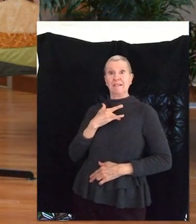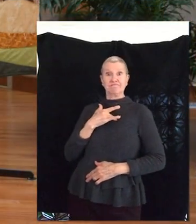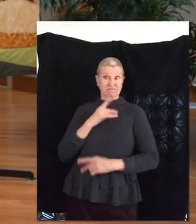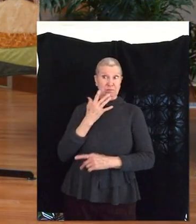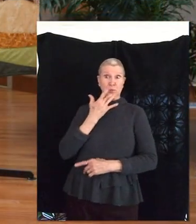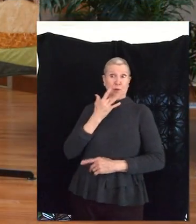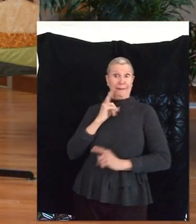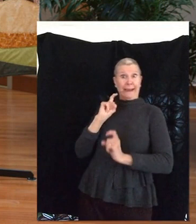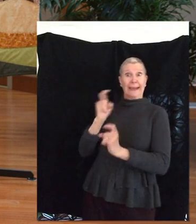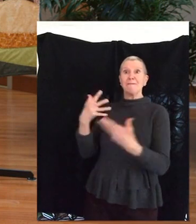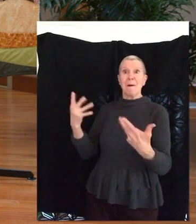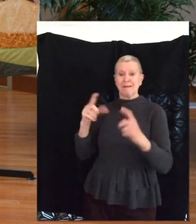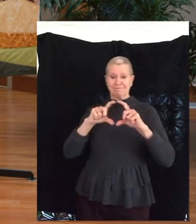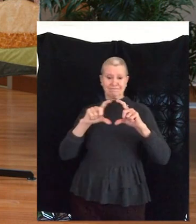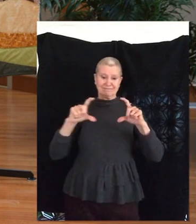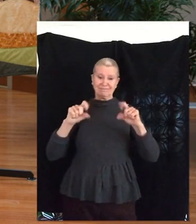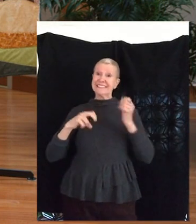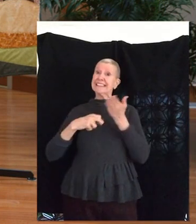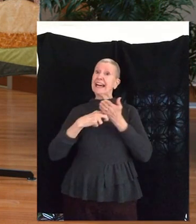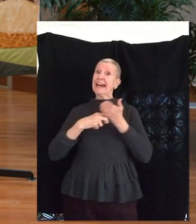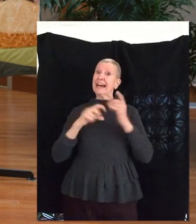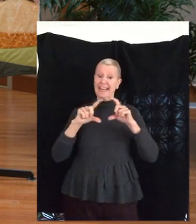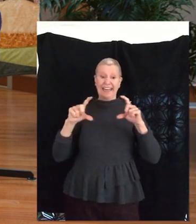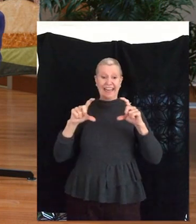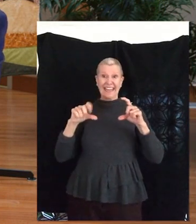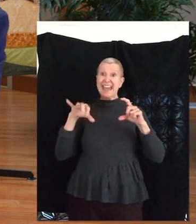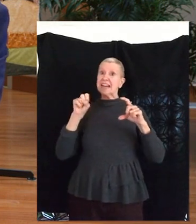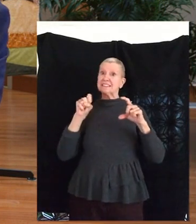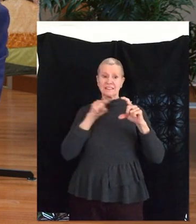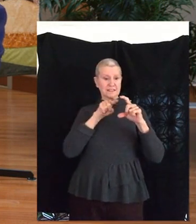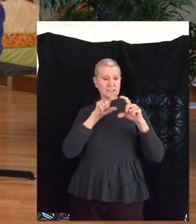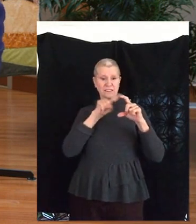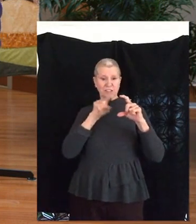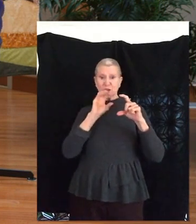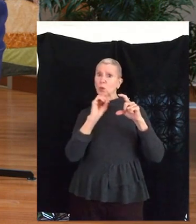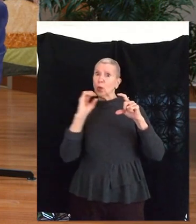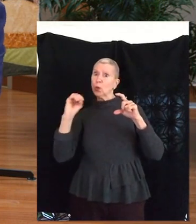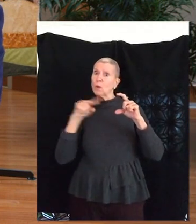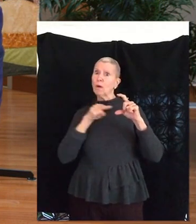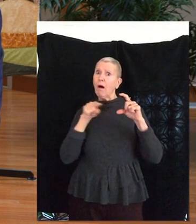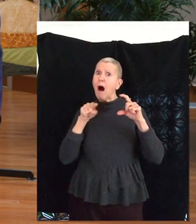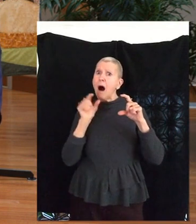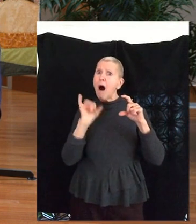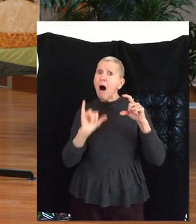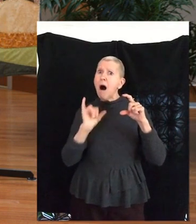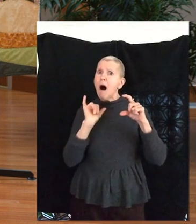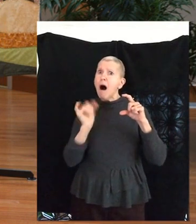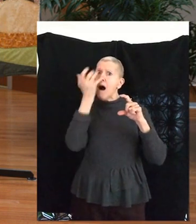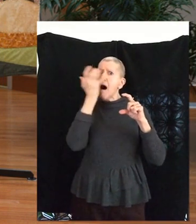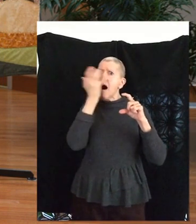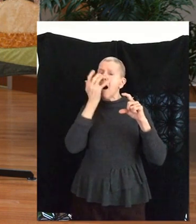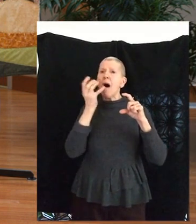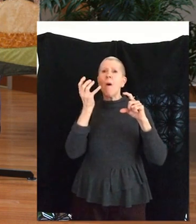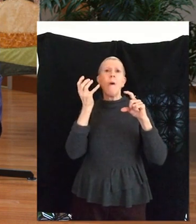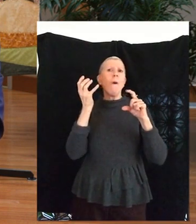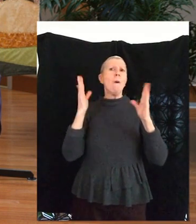birthday, Aaron got a ticket. Yes, a ticket for the zoo. Oh my